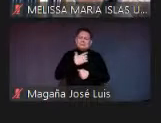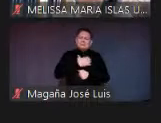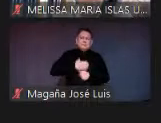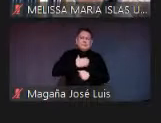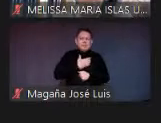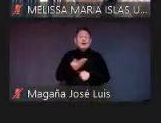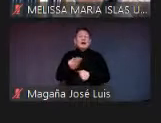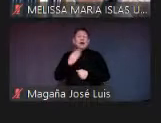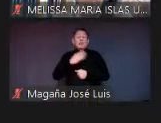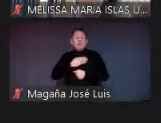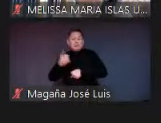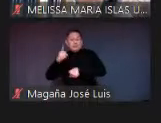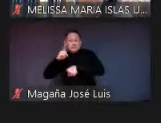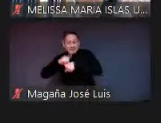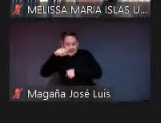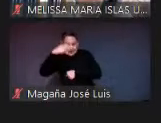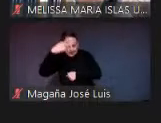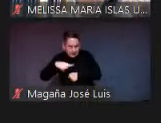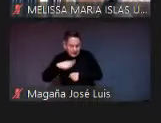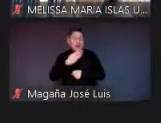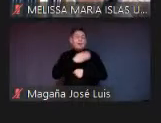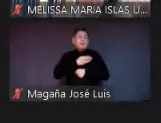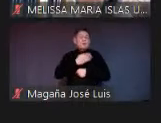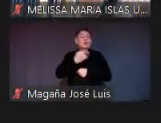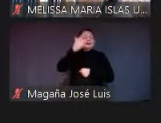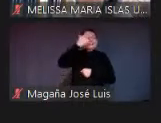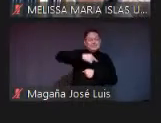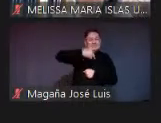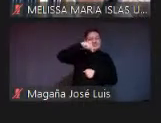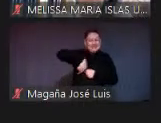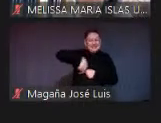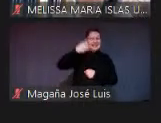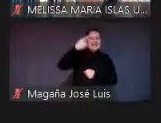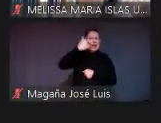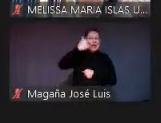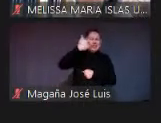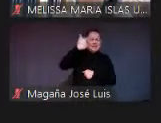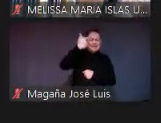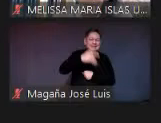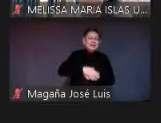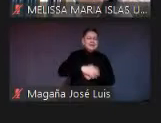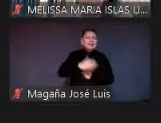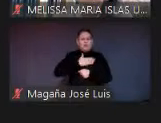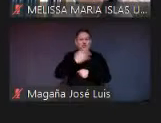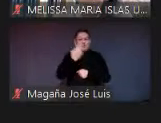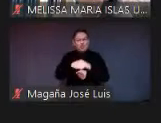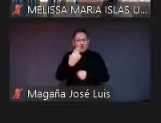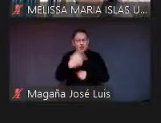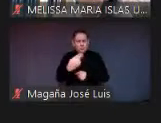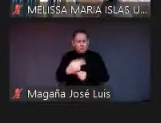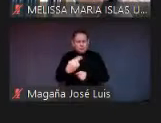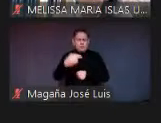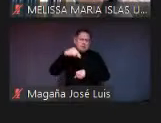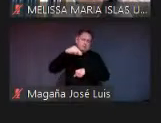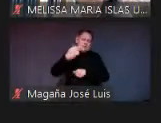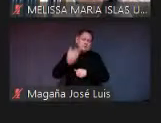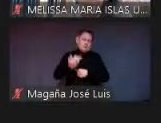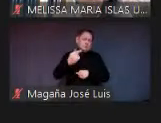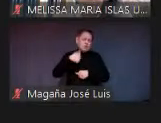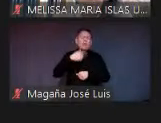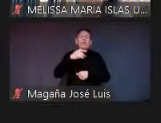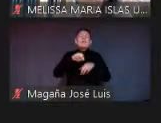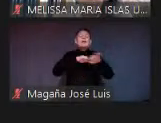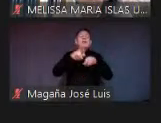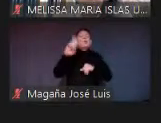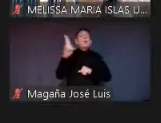from London and a good morning to everyone in Mexico. I'm a professor of medical education at Imperial College London and the